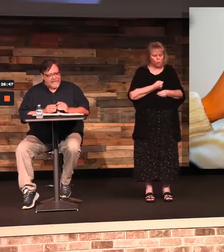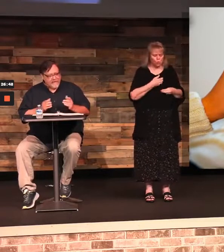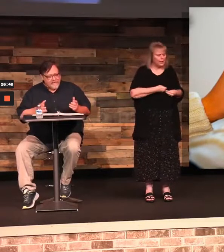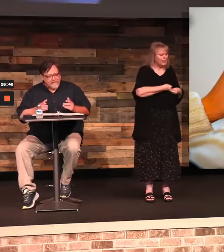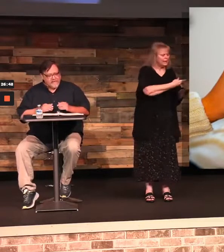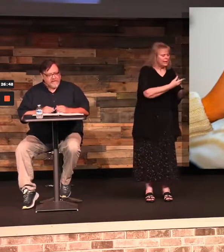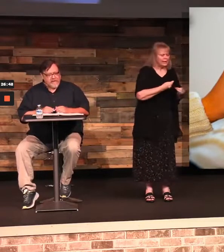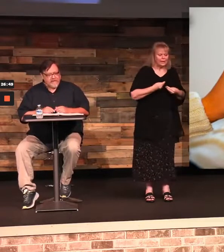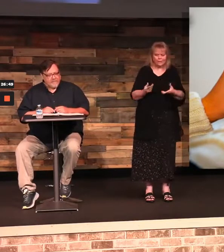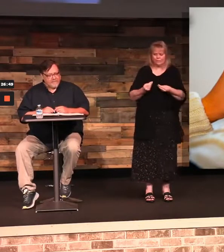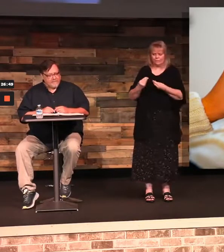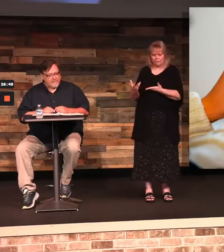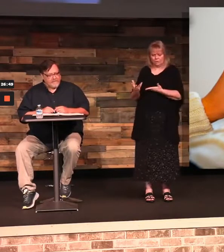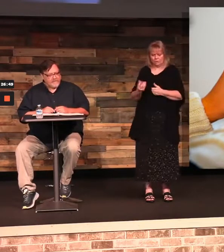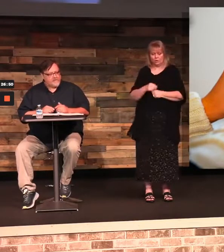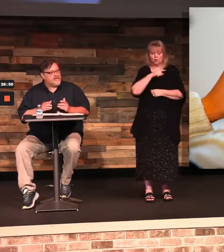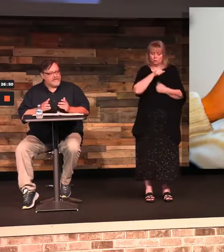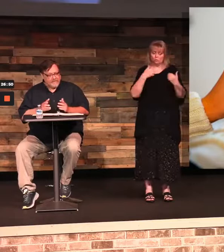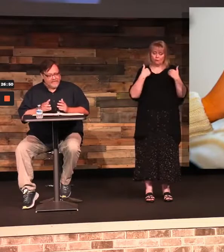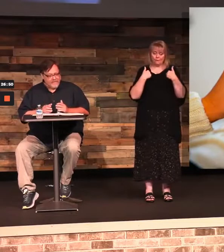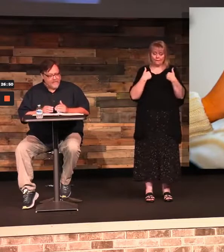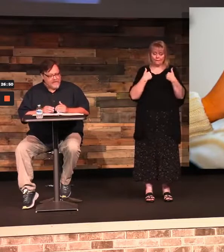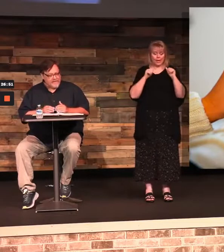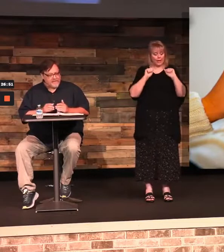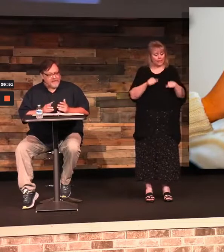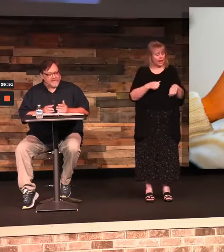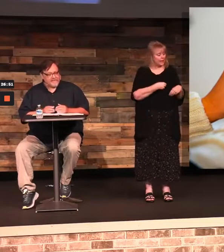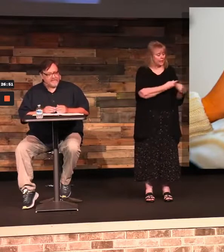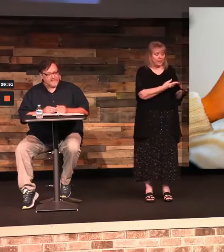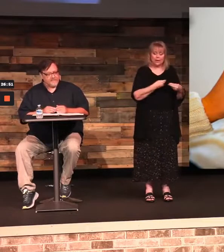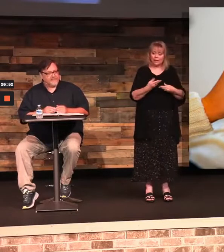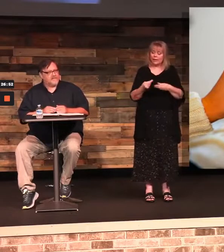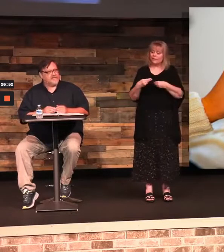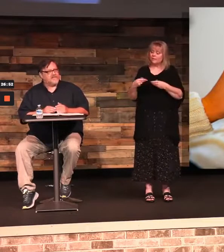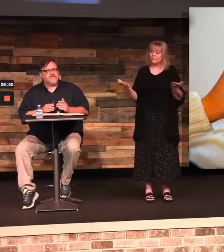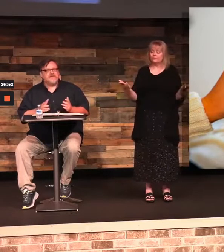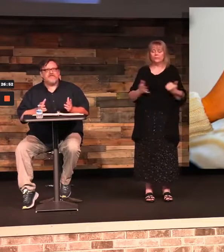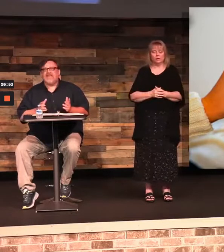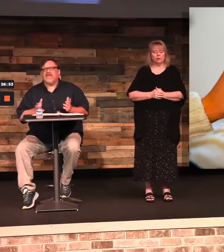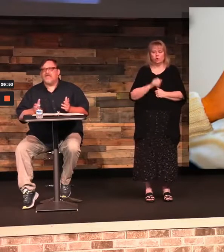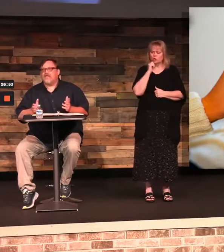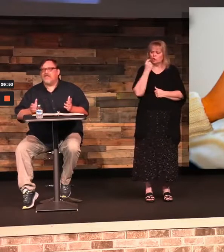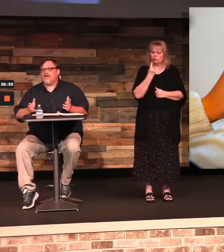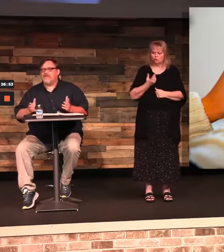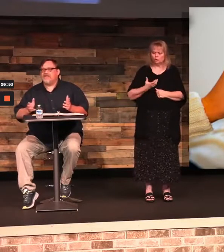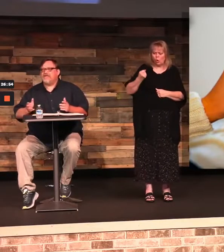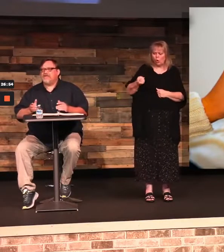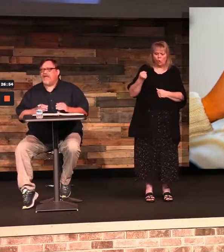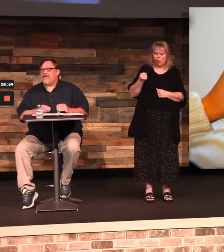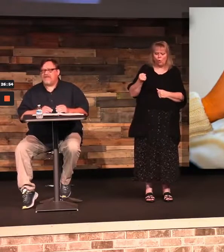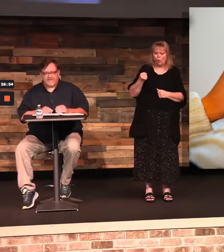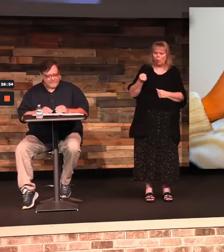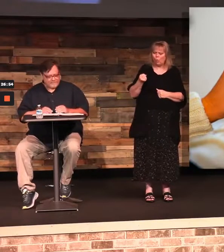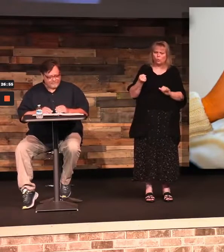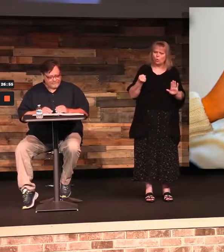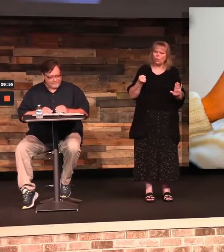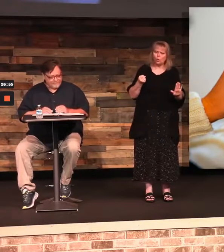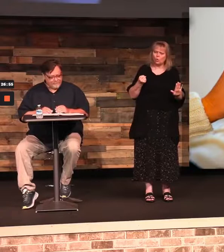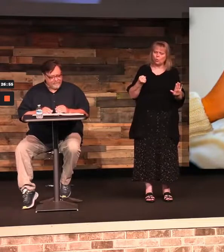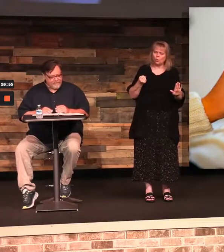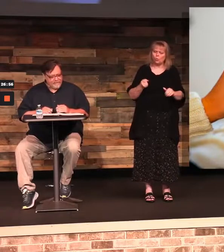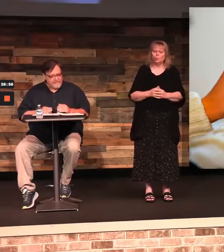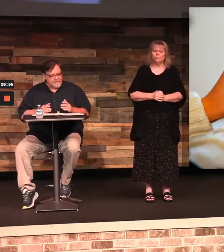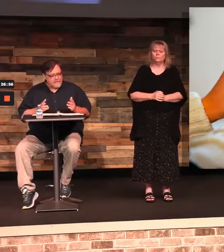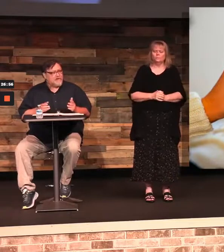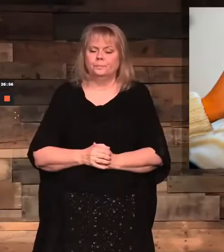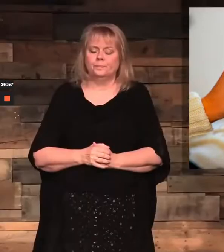now. You can give them away to others. Don't just carry them around as if they're baggage." And so I